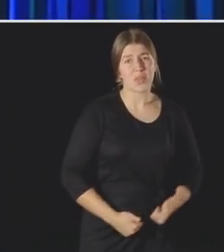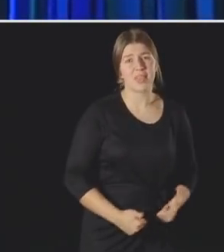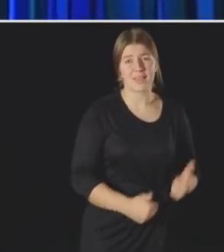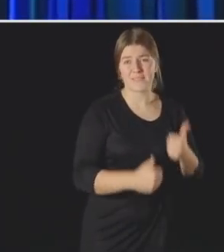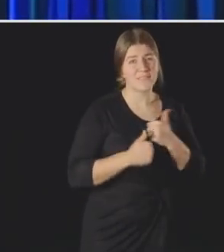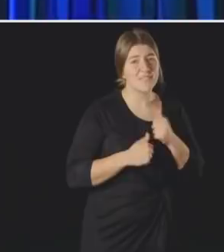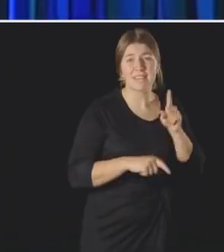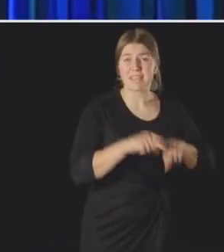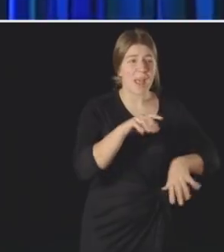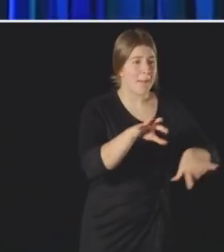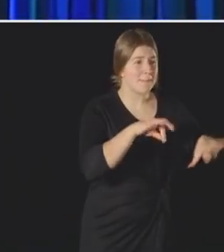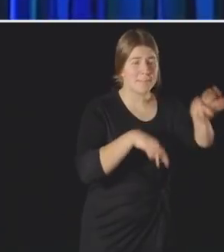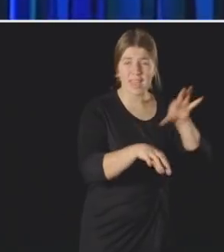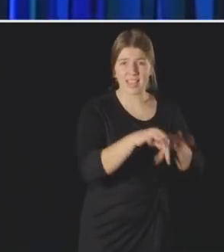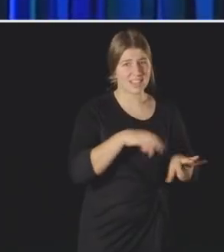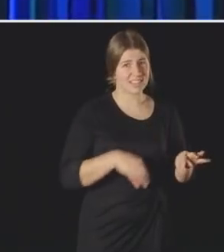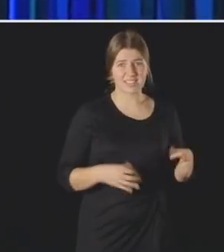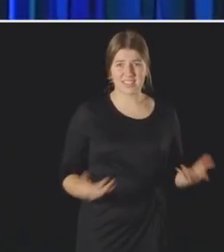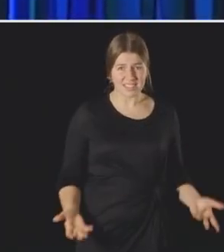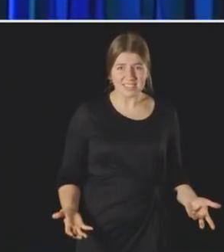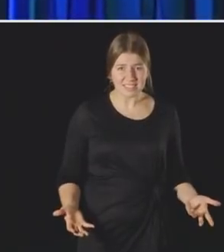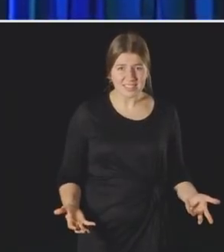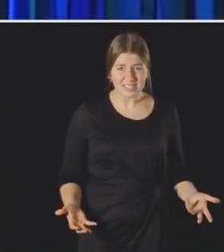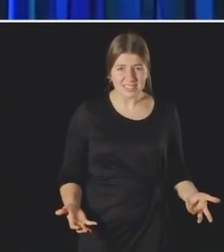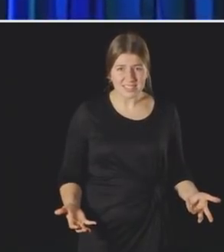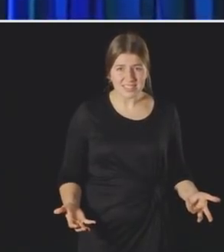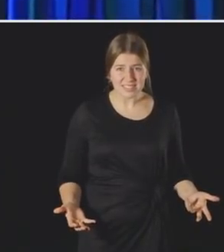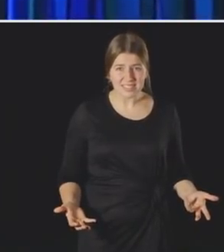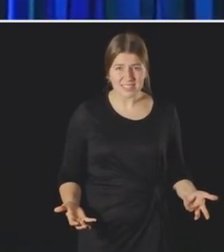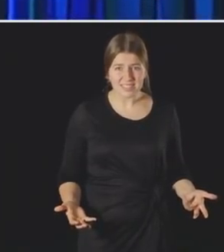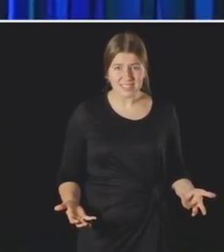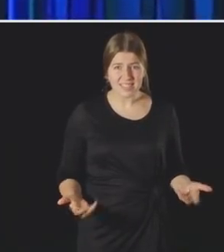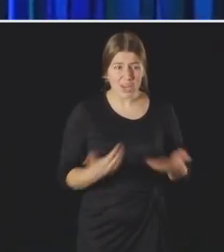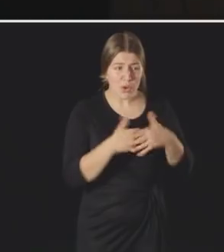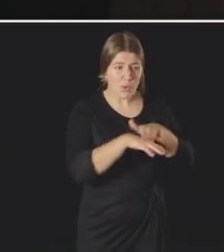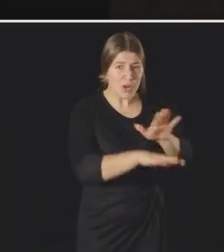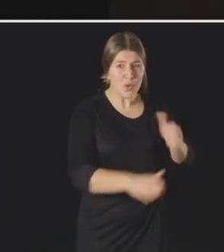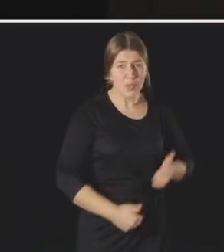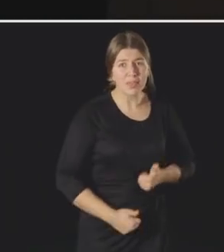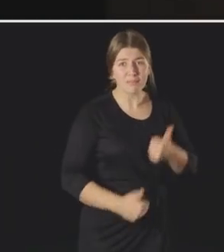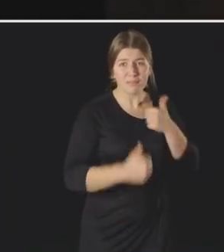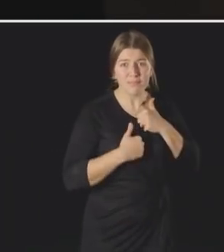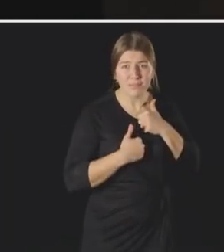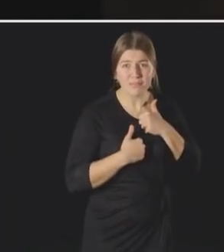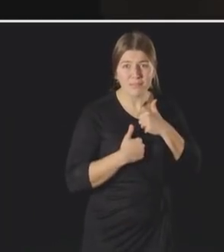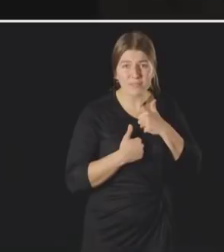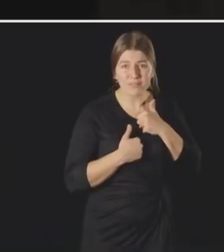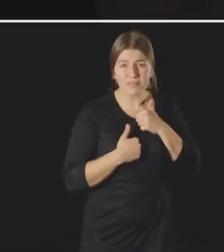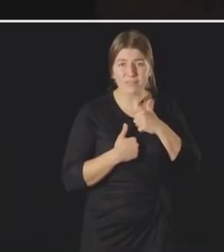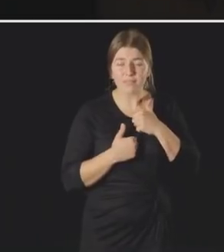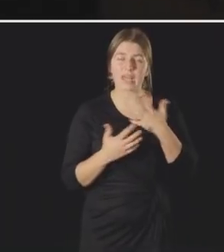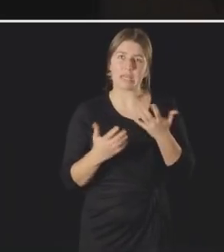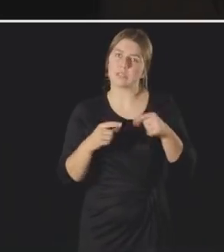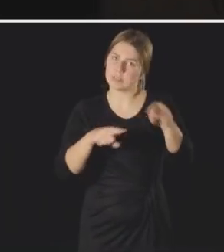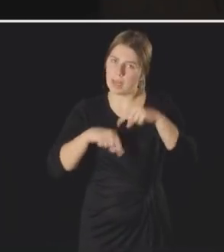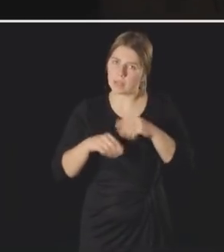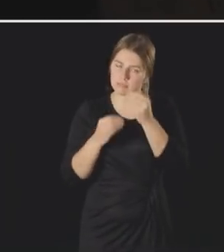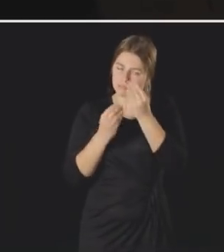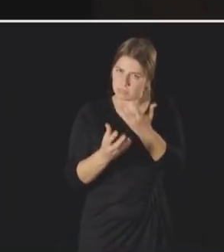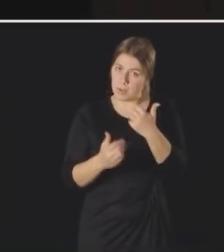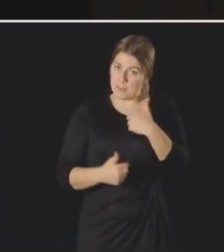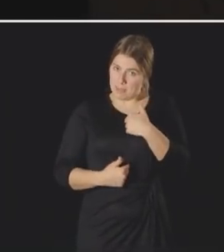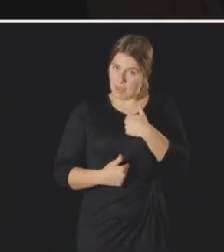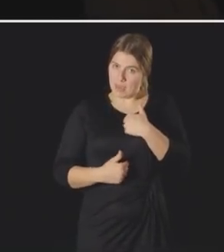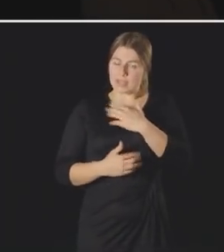device, and we're forced to buy it and integrate it into our lives. I'd like to back up a couple of steps and say this.